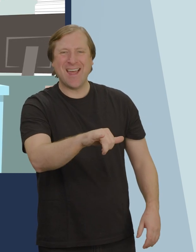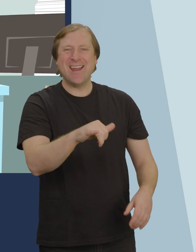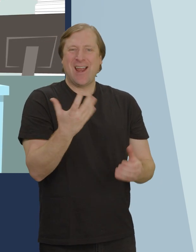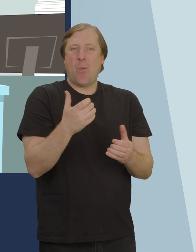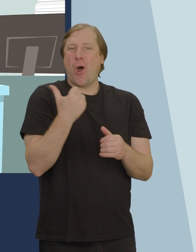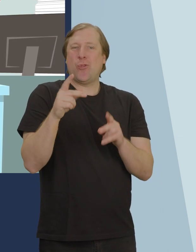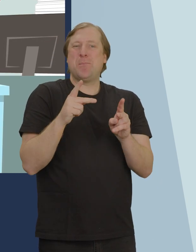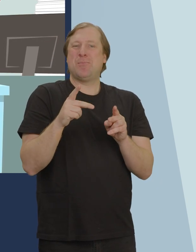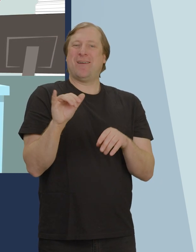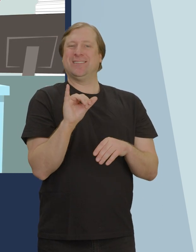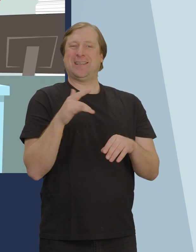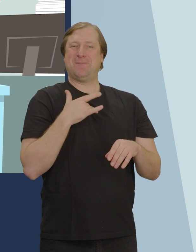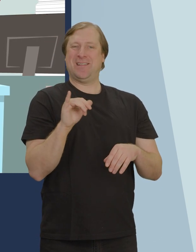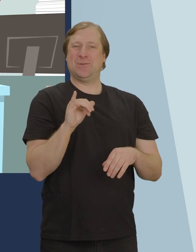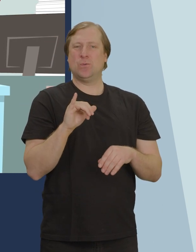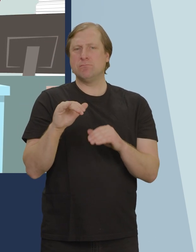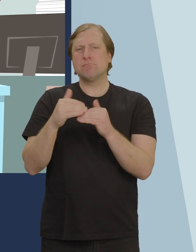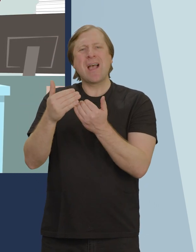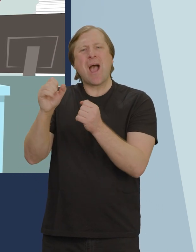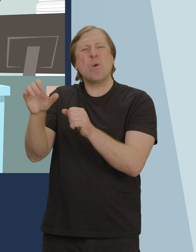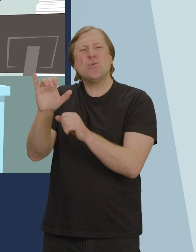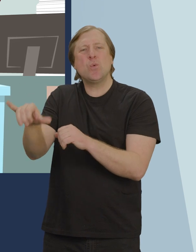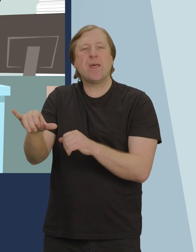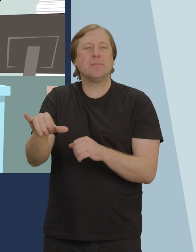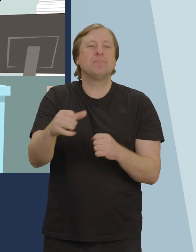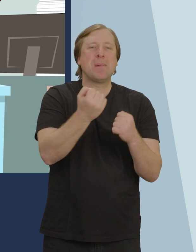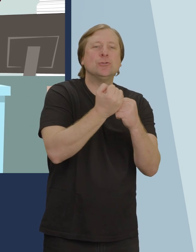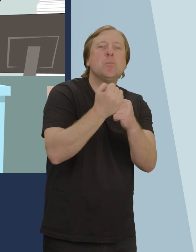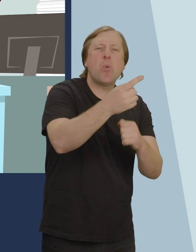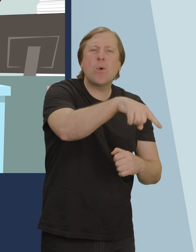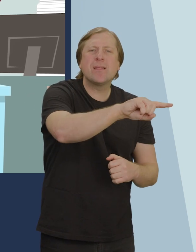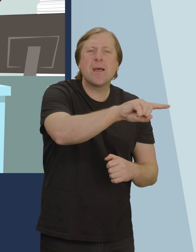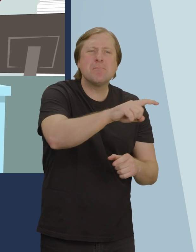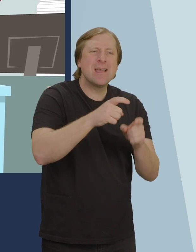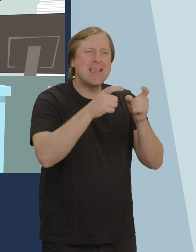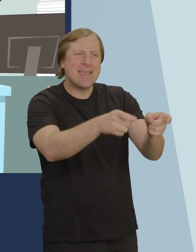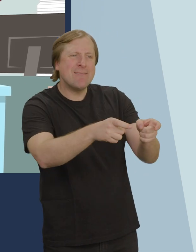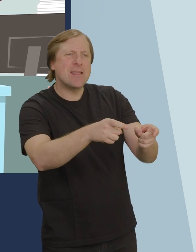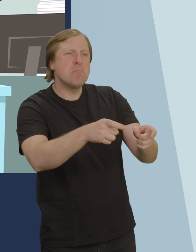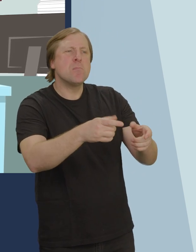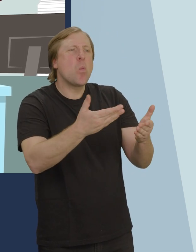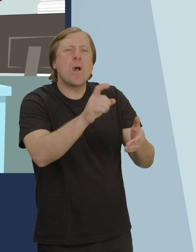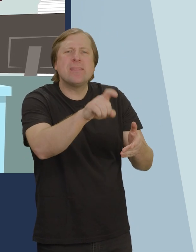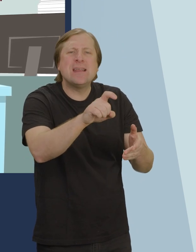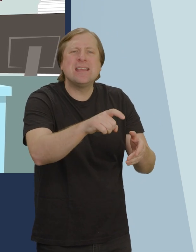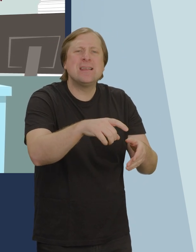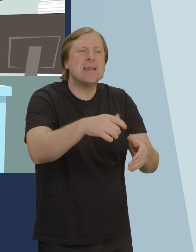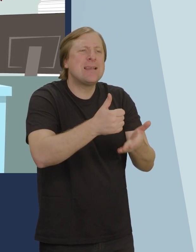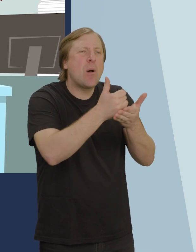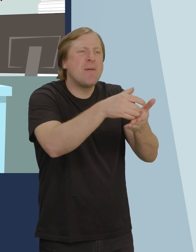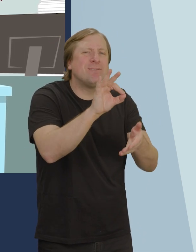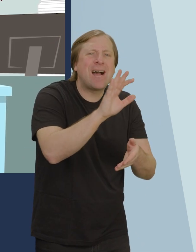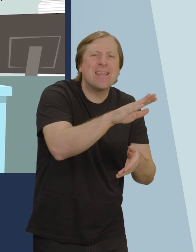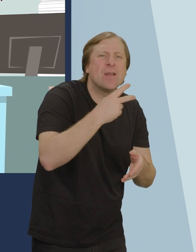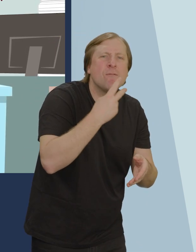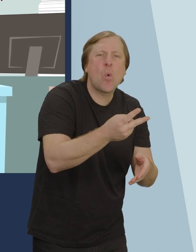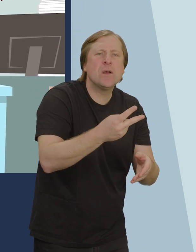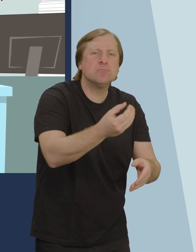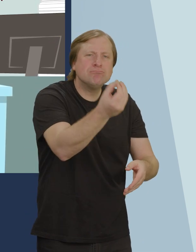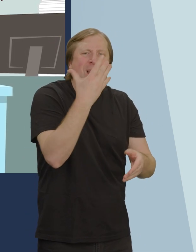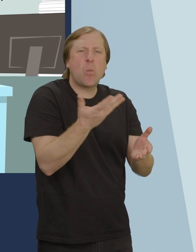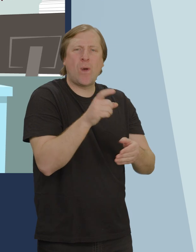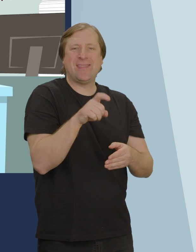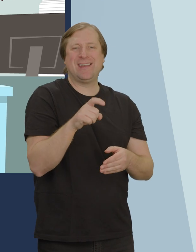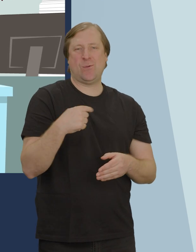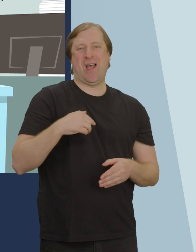I want others to have that too. So how do you make that happen? By supporting them, giving them the tools to not only find their voice, but to tell us what they need. I